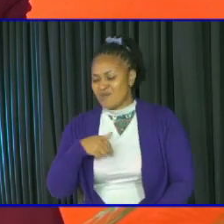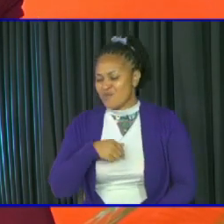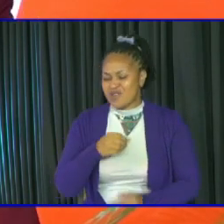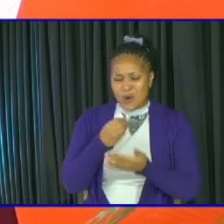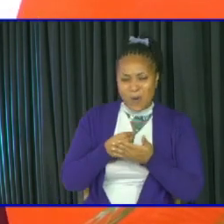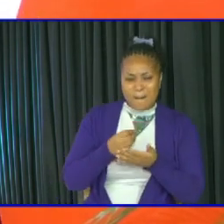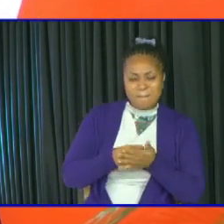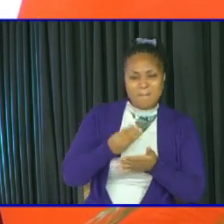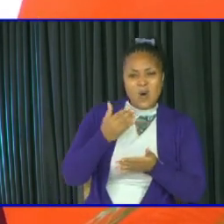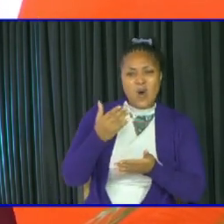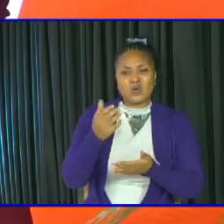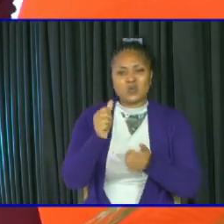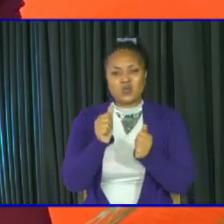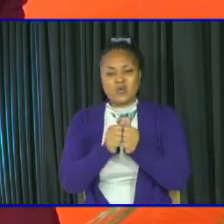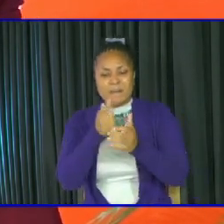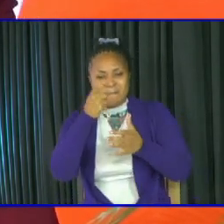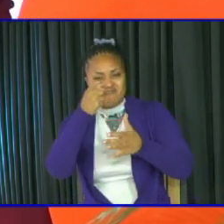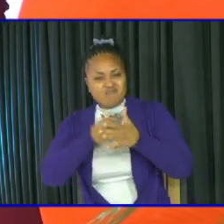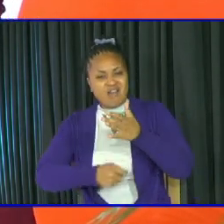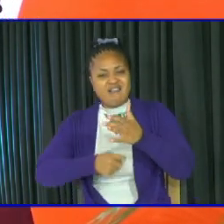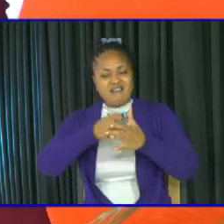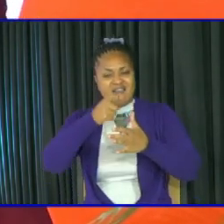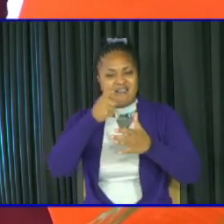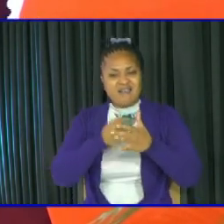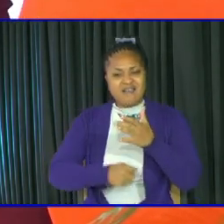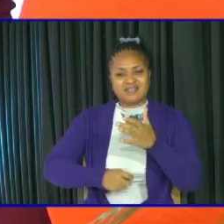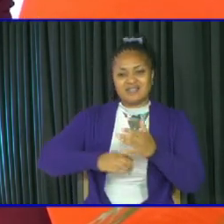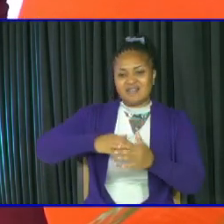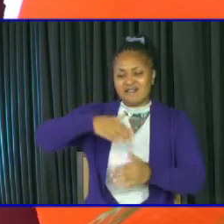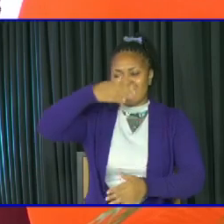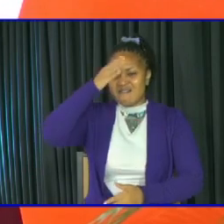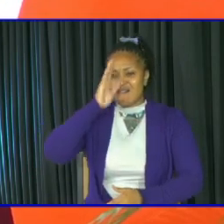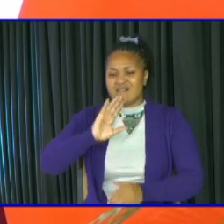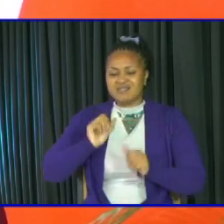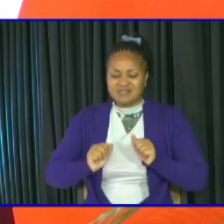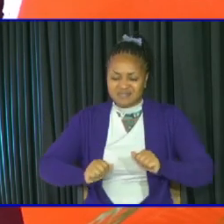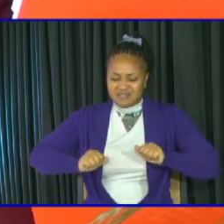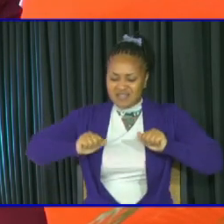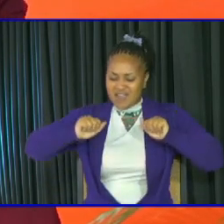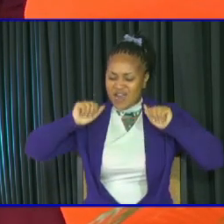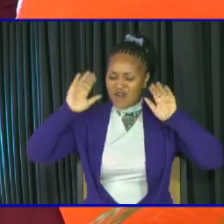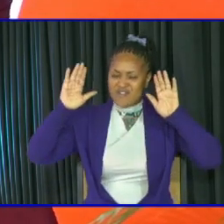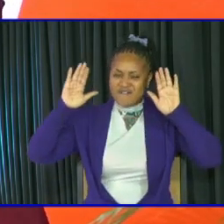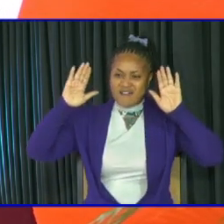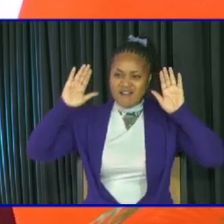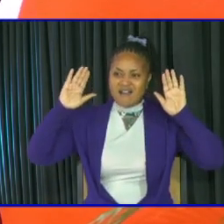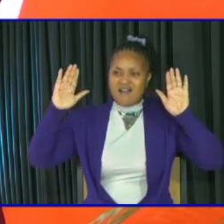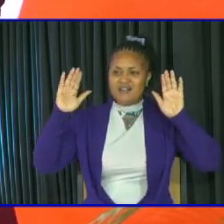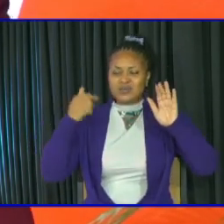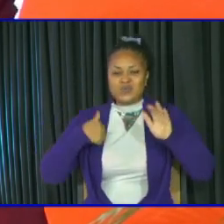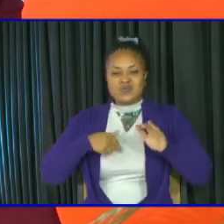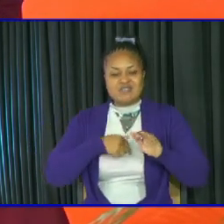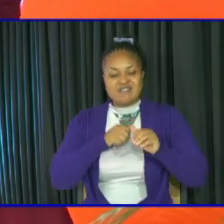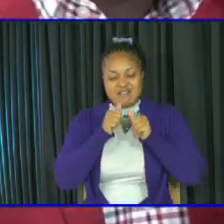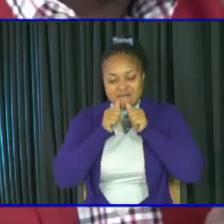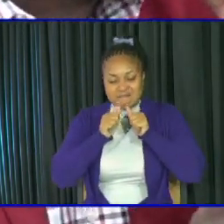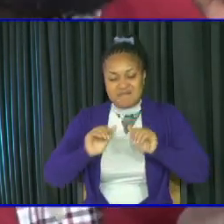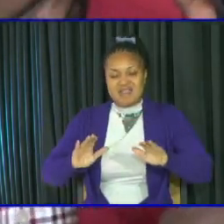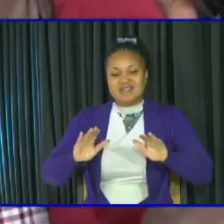were born with a prize. How God is everybody, cause we